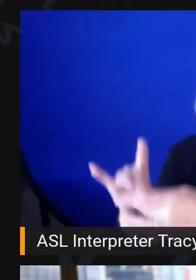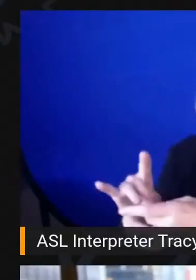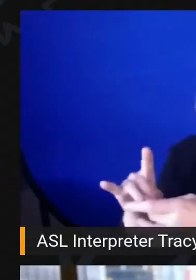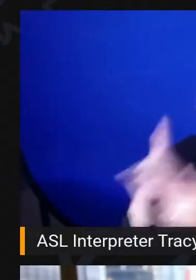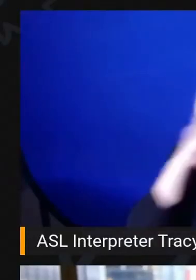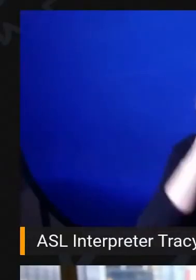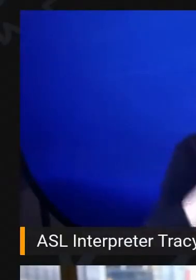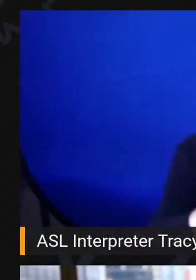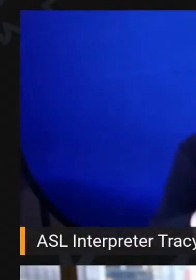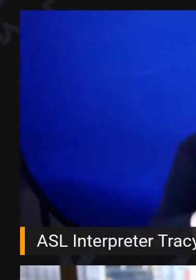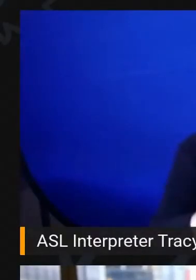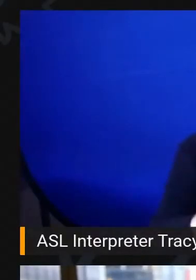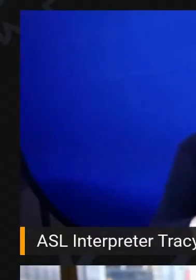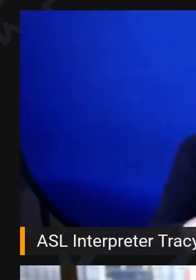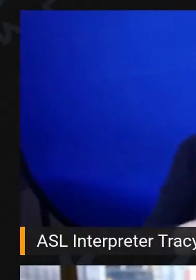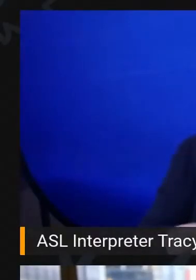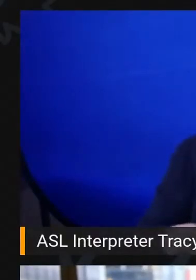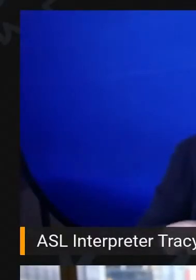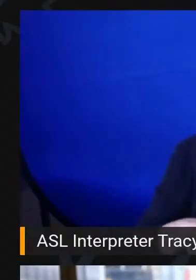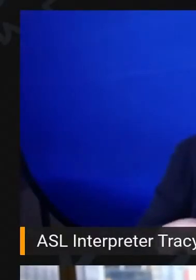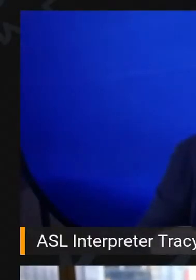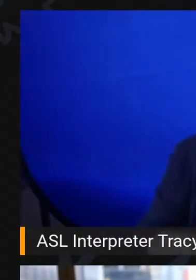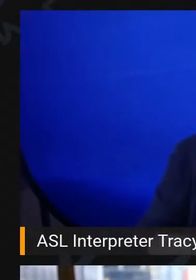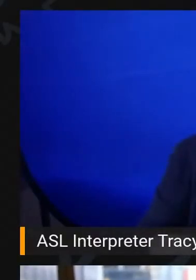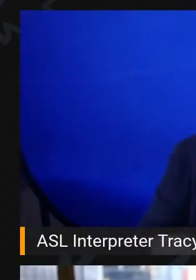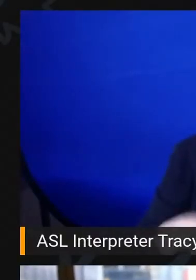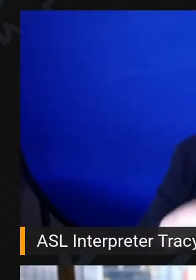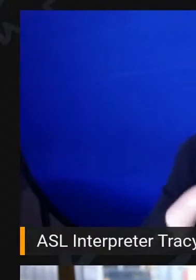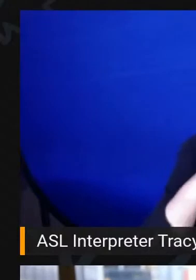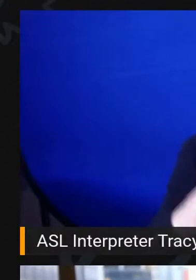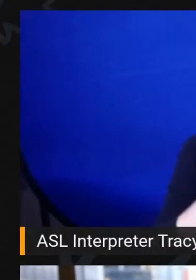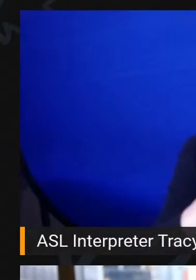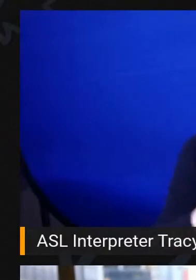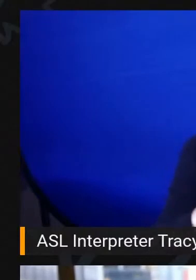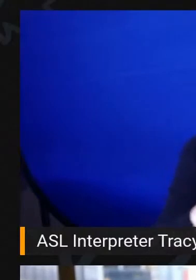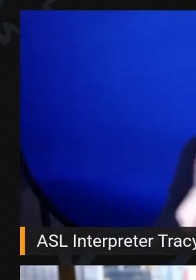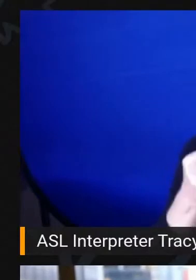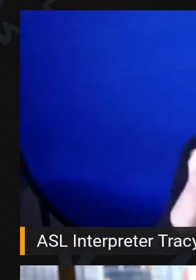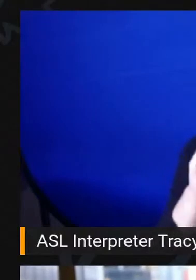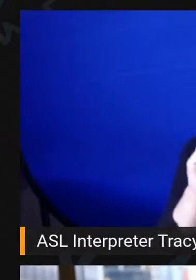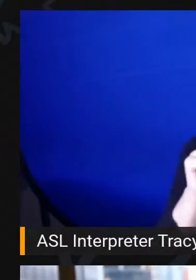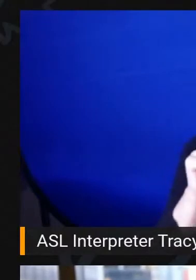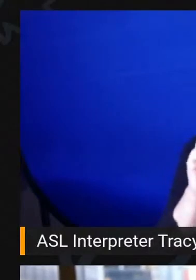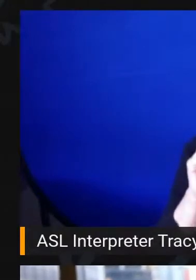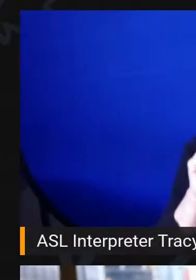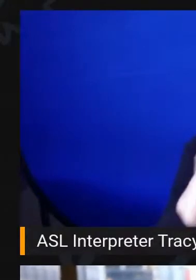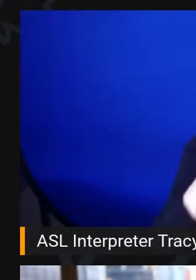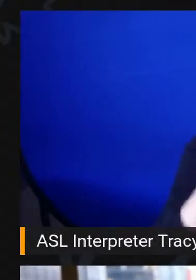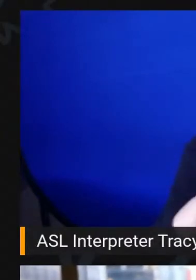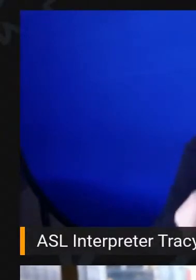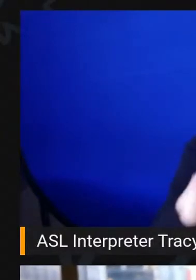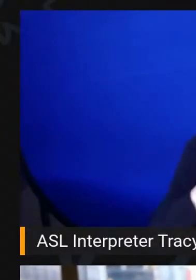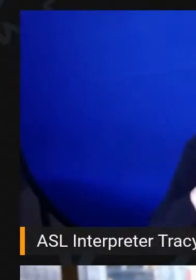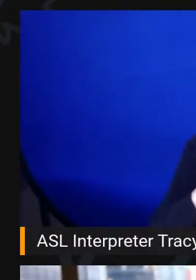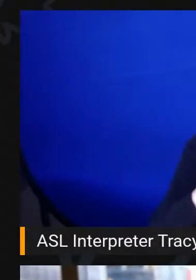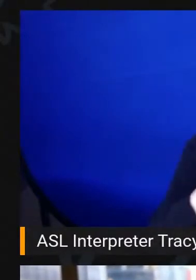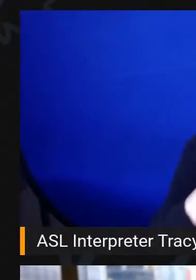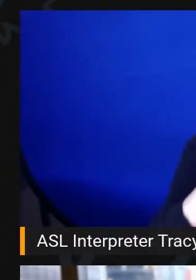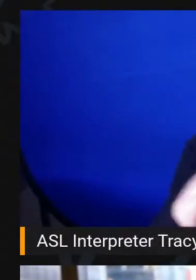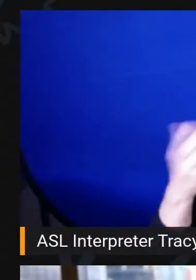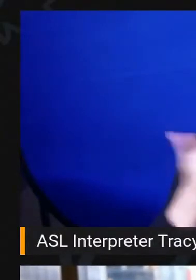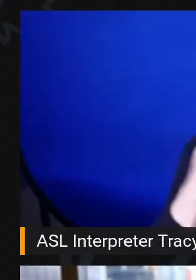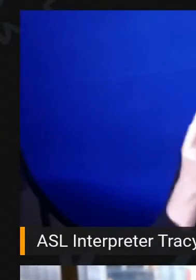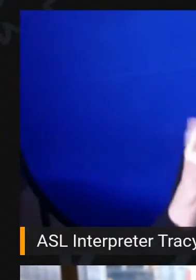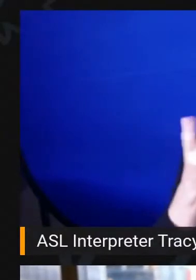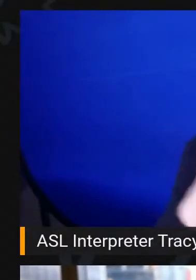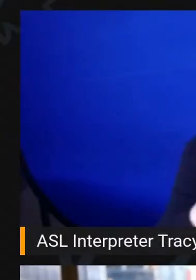Our next session, Jesse, I think I'm going to take a quick break, and we're going to bring in a couple people to talk about OpenTelemetry. So Jaromir, thanks